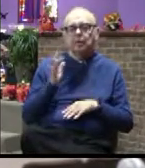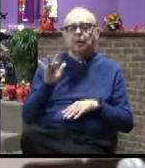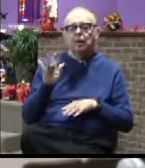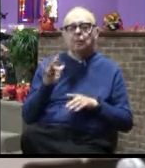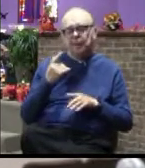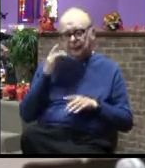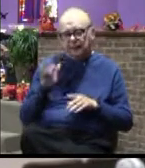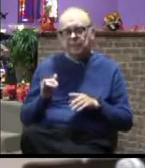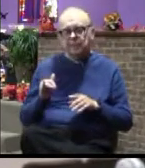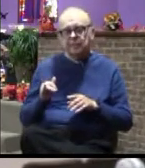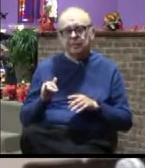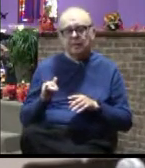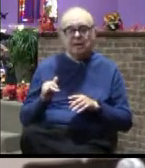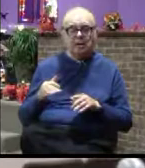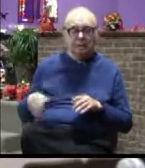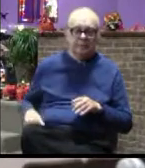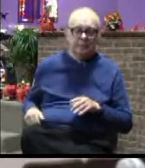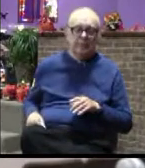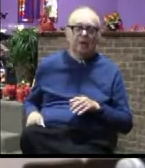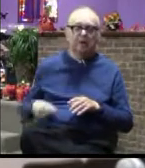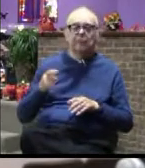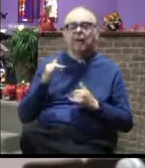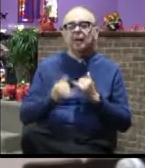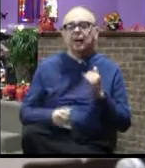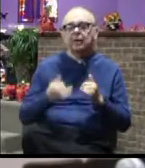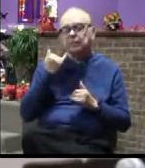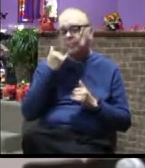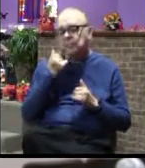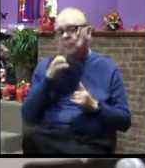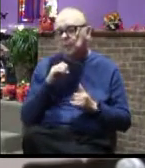just for that last phone call and spin it.